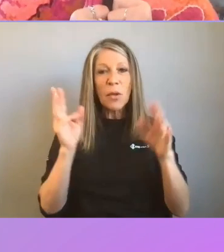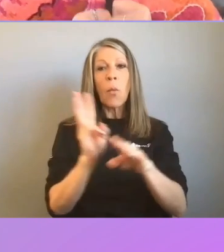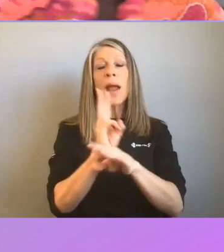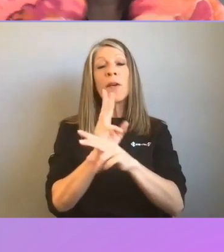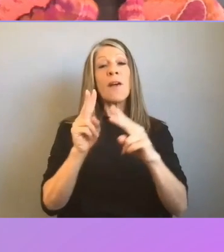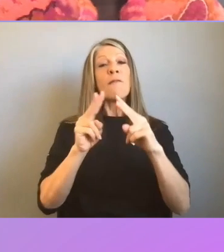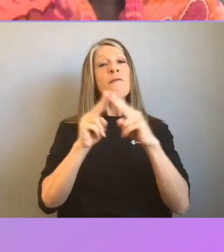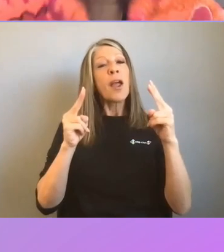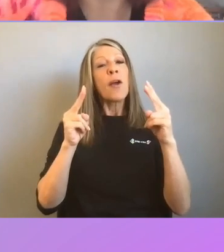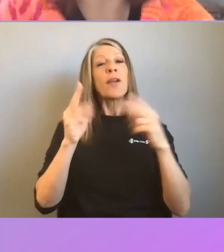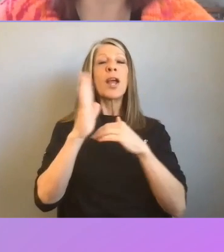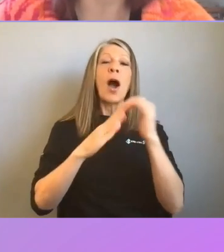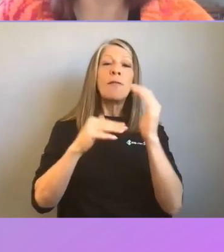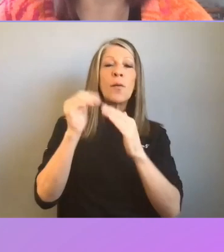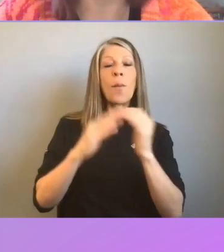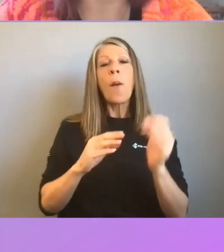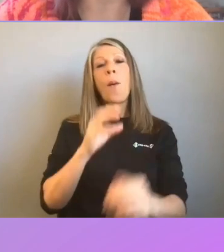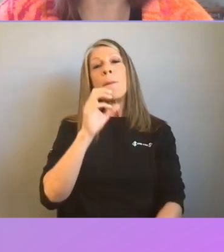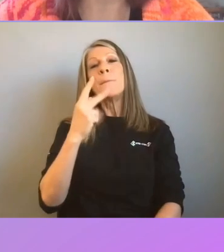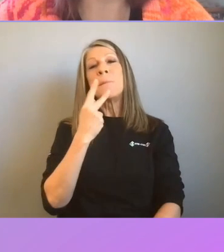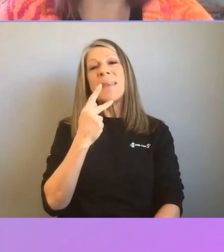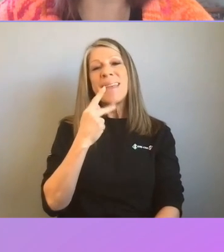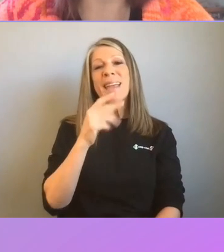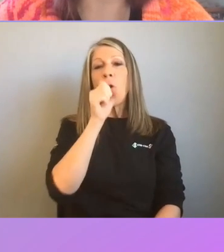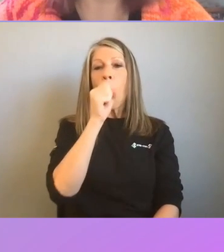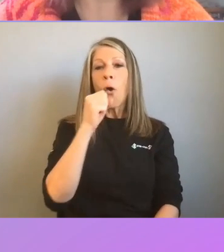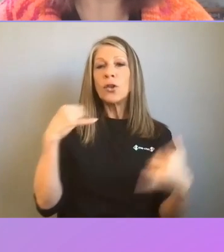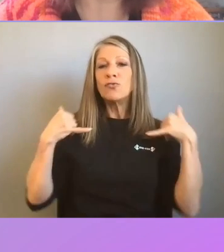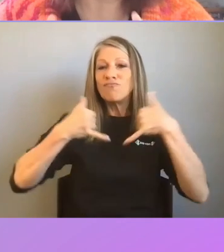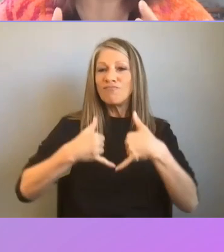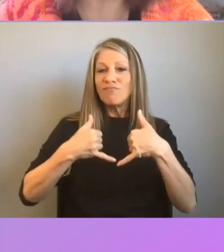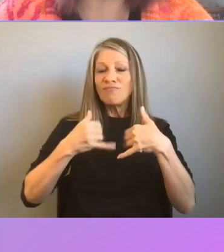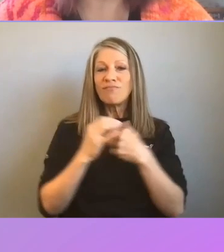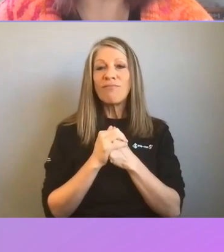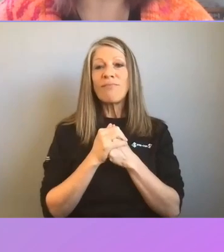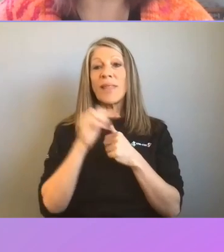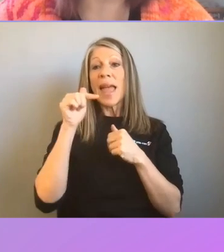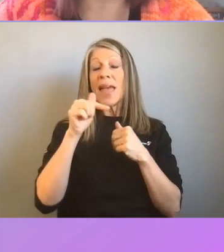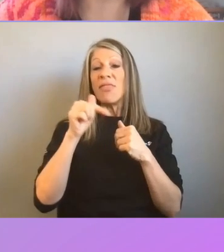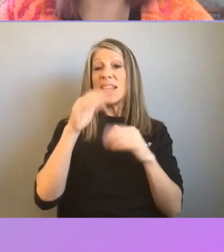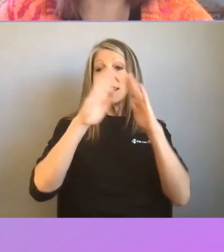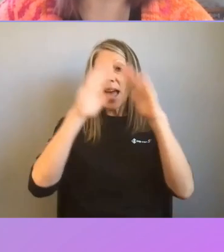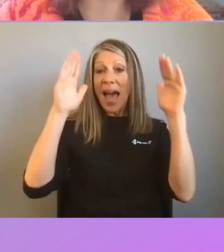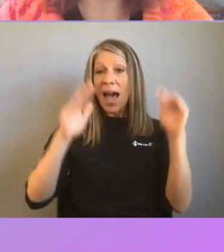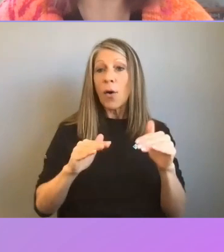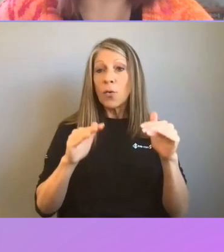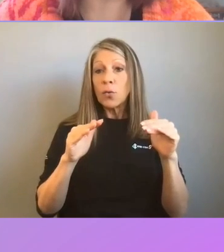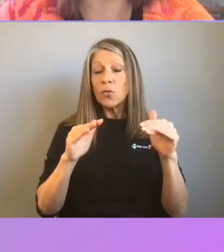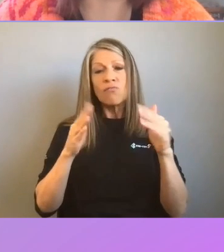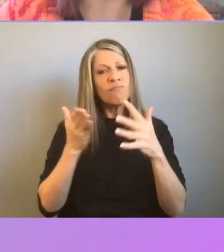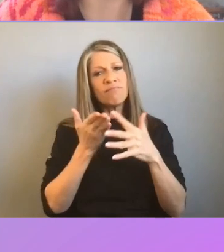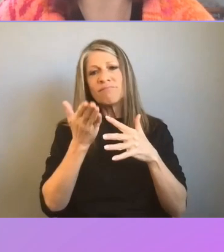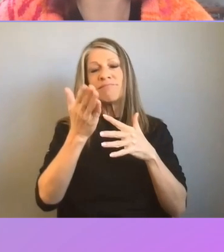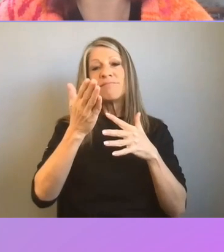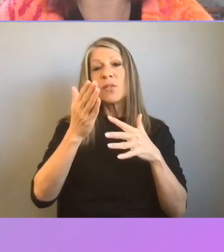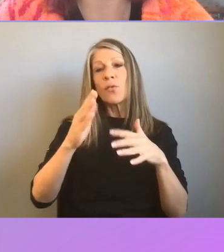very comfy, nubby pink and orange sweater. And the land beneath this house that I live in and throughout the East